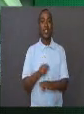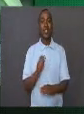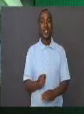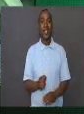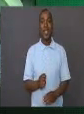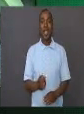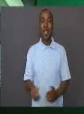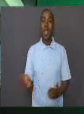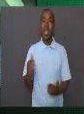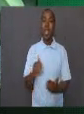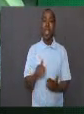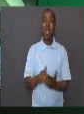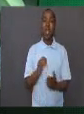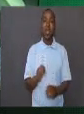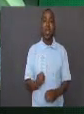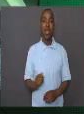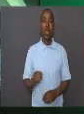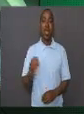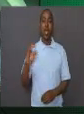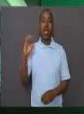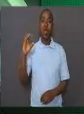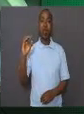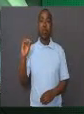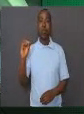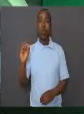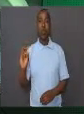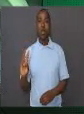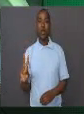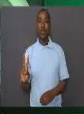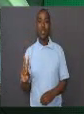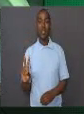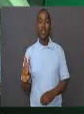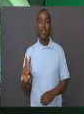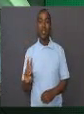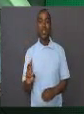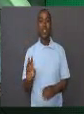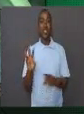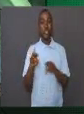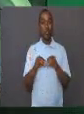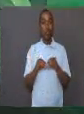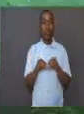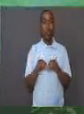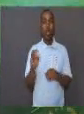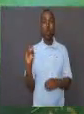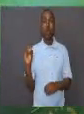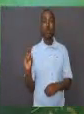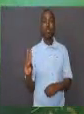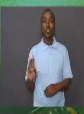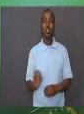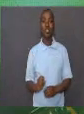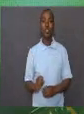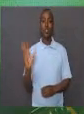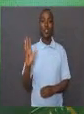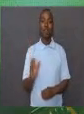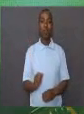also absorb carbon dioxide and produce oxygen.